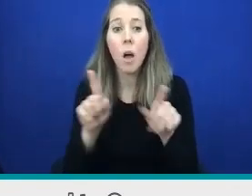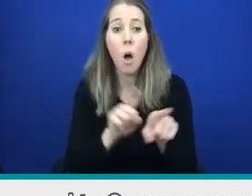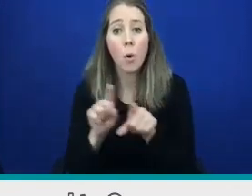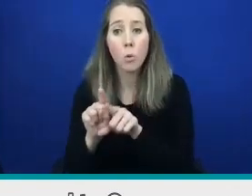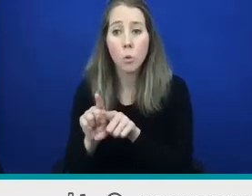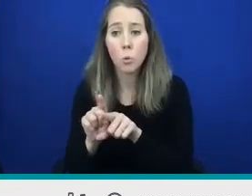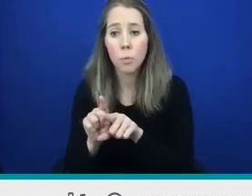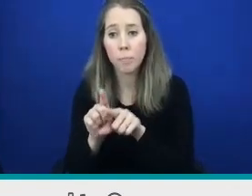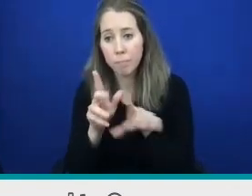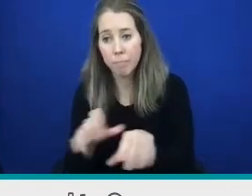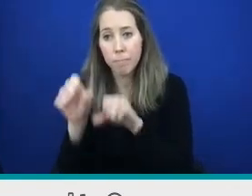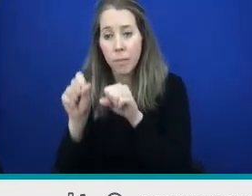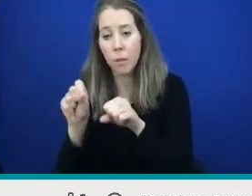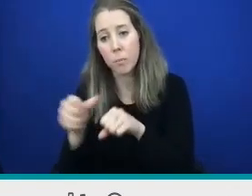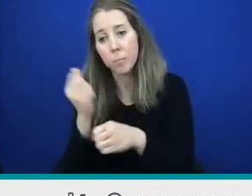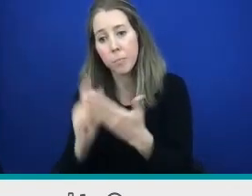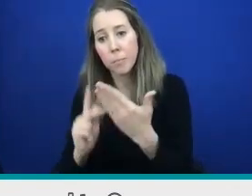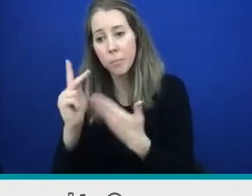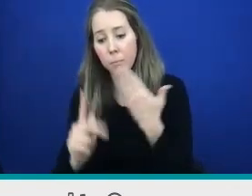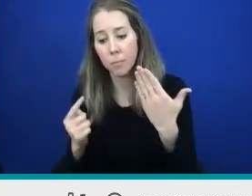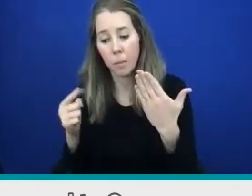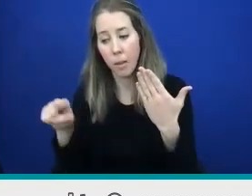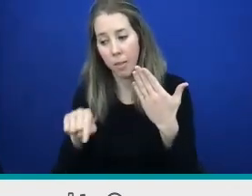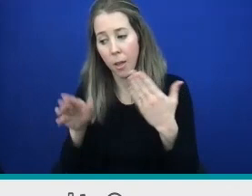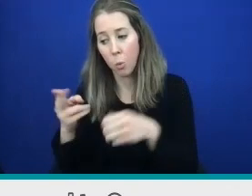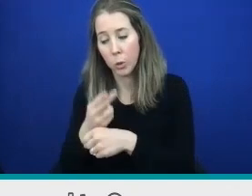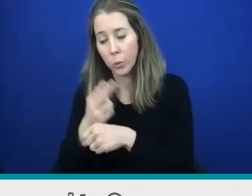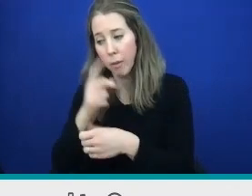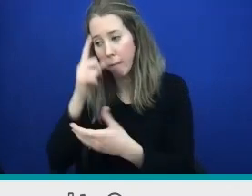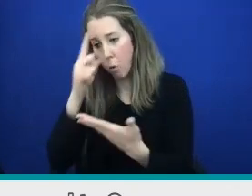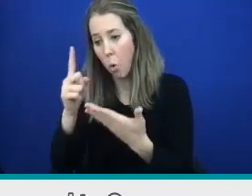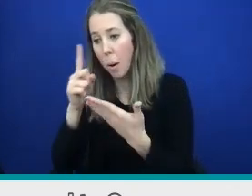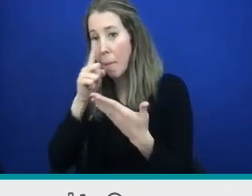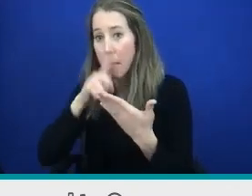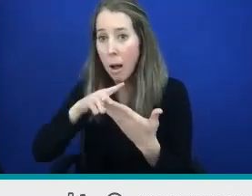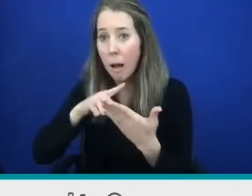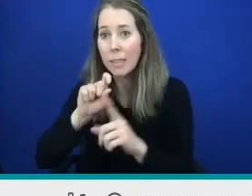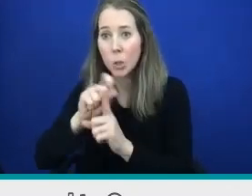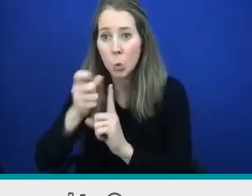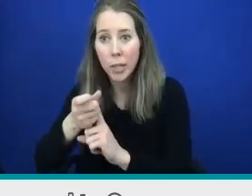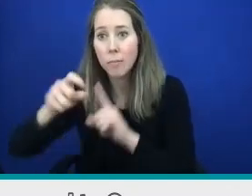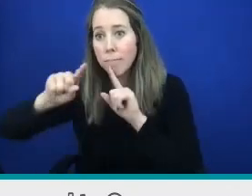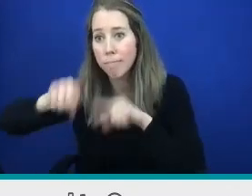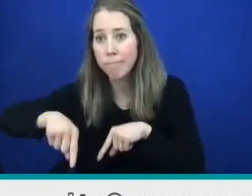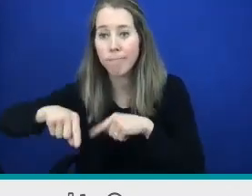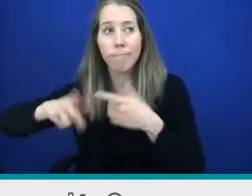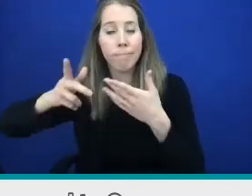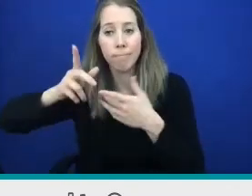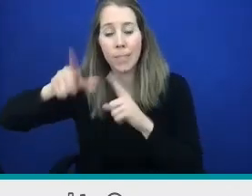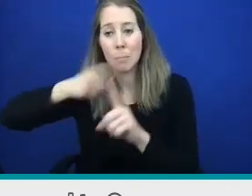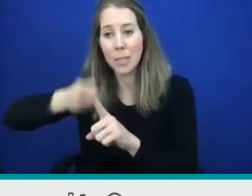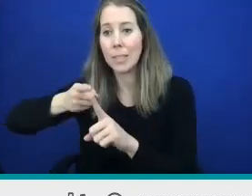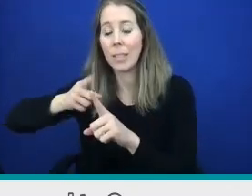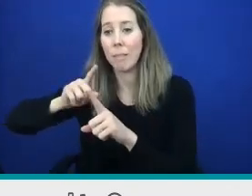also been adopted by a lot of other programs that will use it for mock scenarios, to reactions to a specific